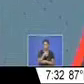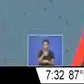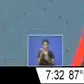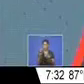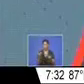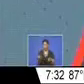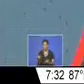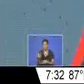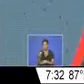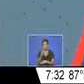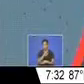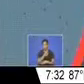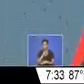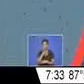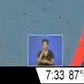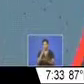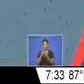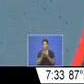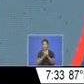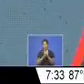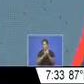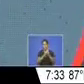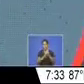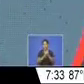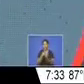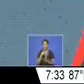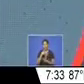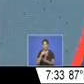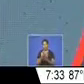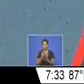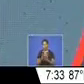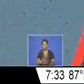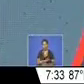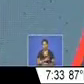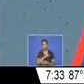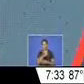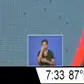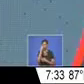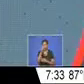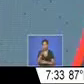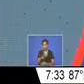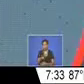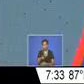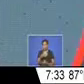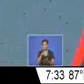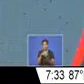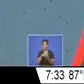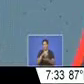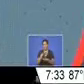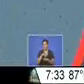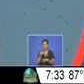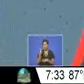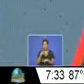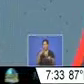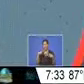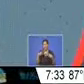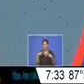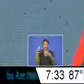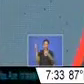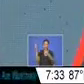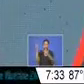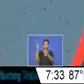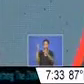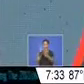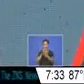for being the example of what I term stellar youth. Because of you in this nation, we have hope